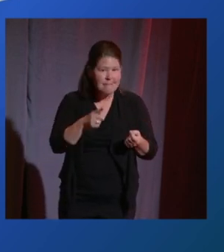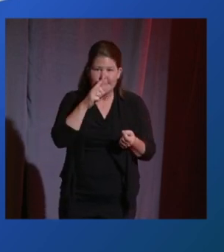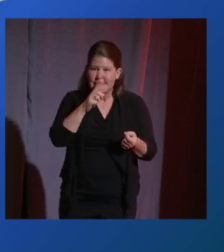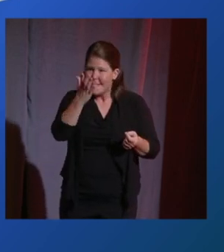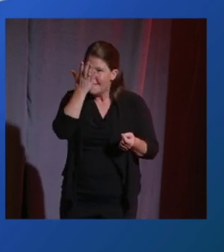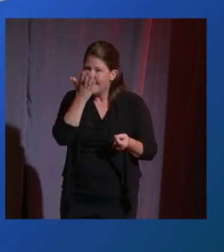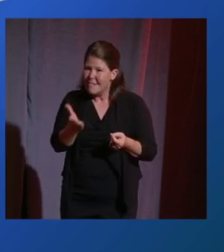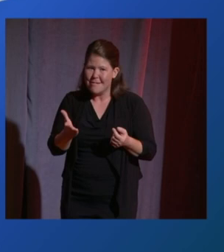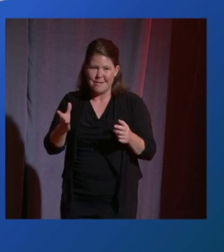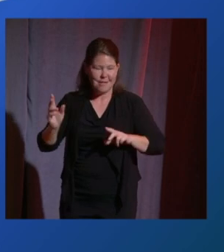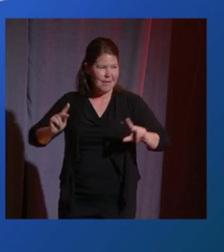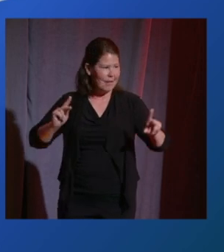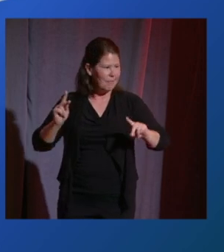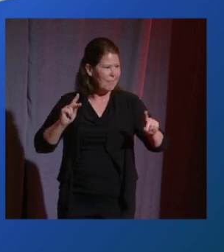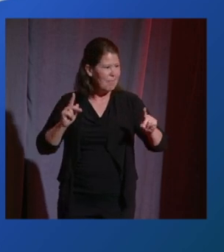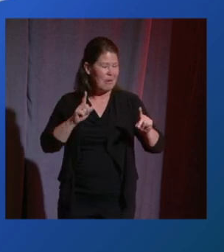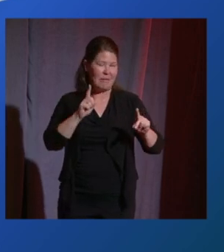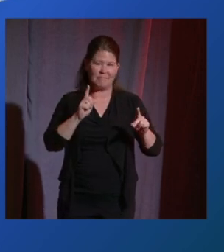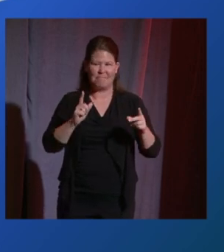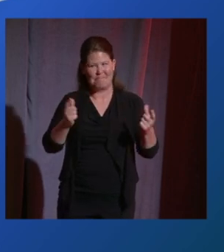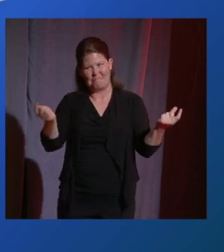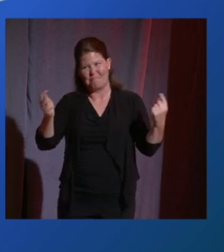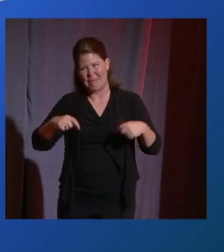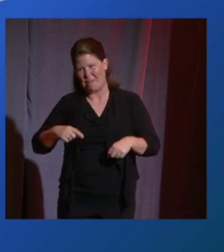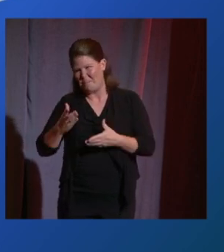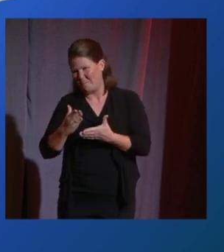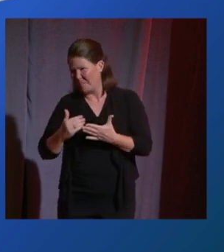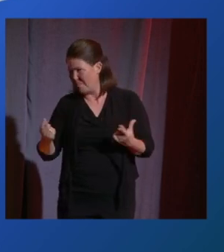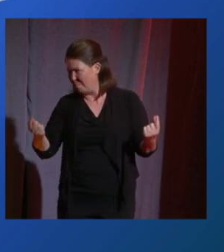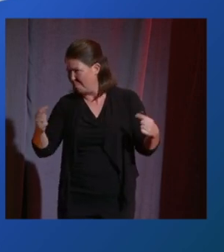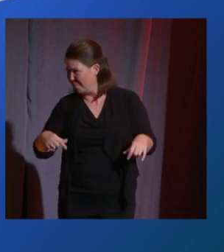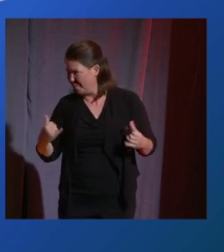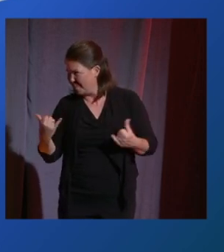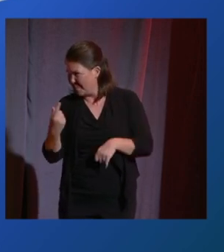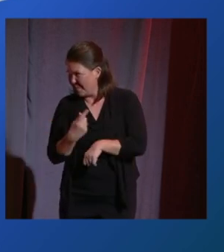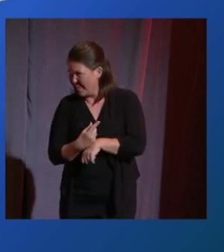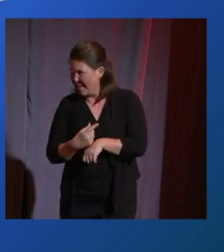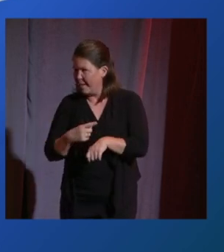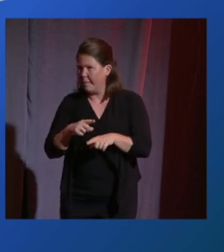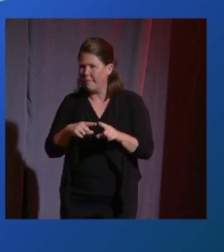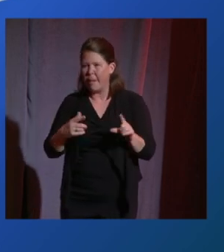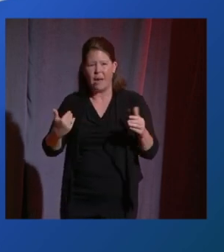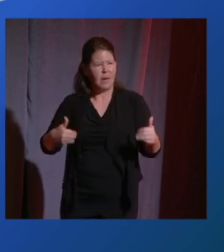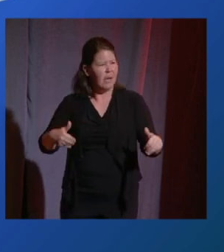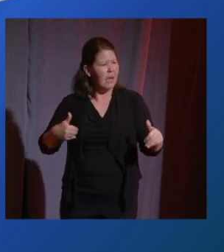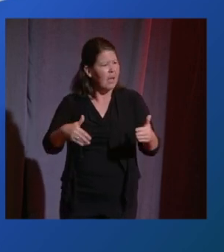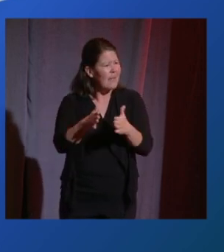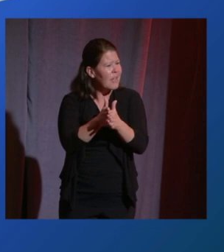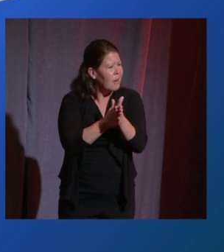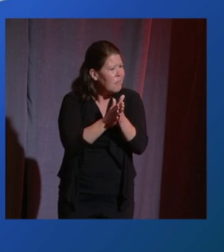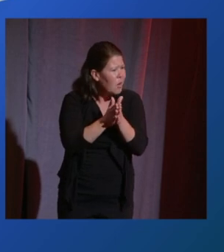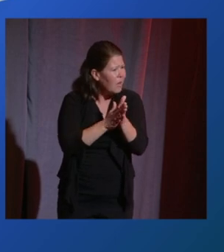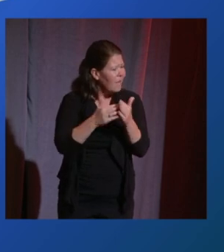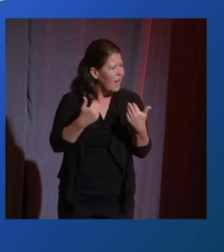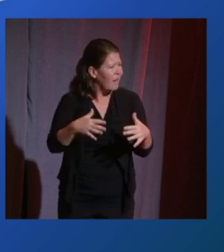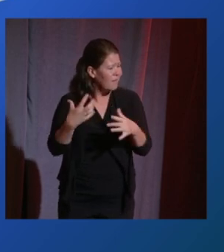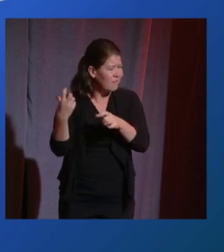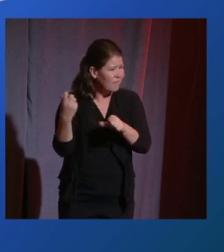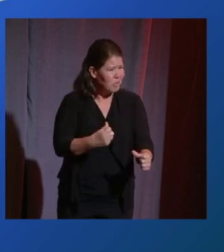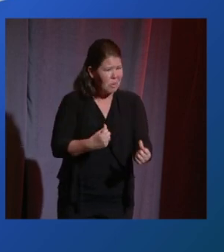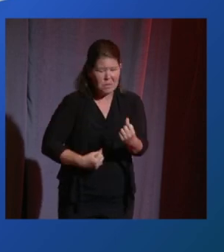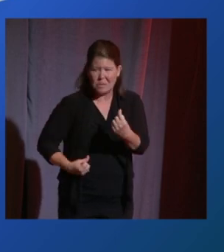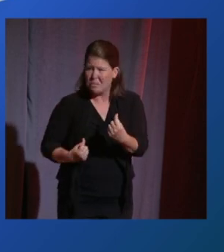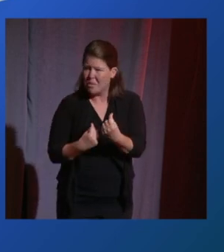they're very kind some of them are here today and they're very motivating and they're supportive so I think that's extremely